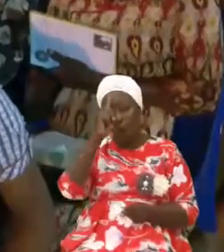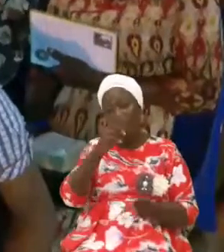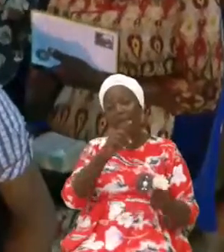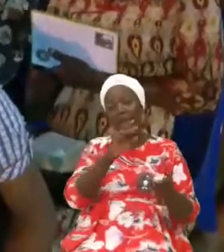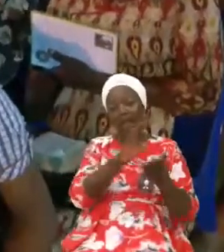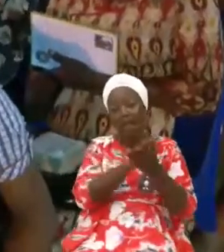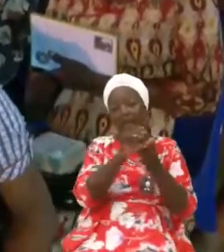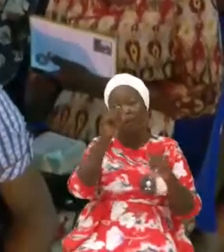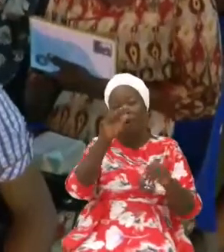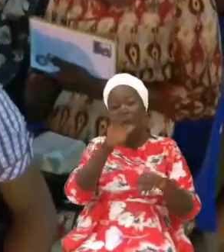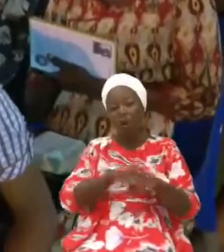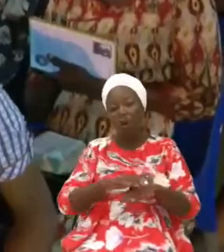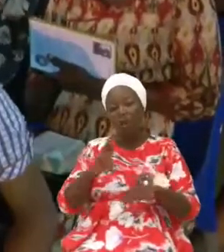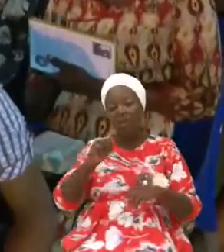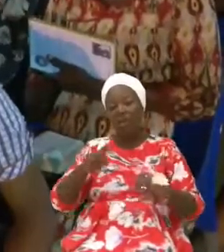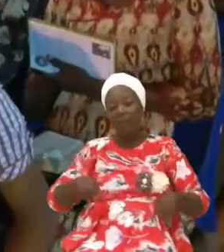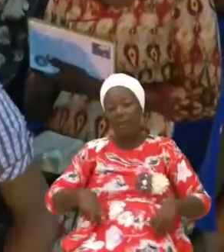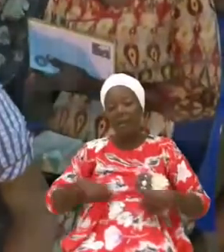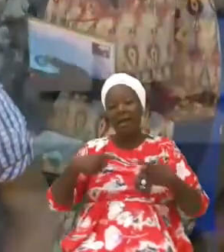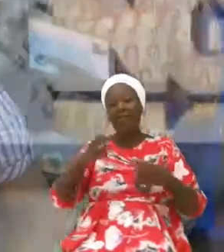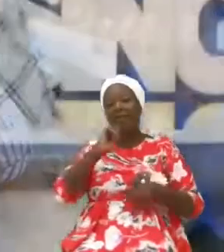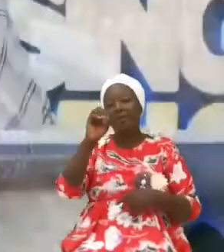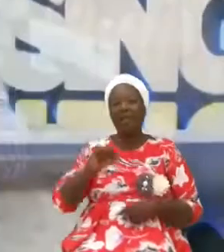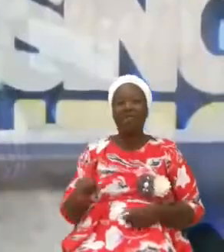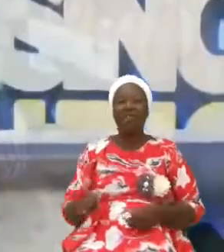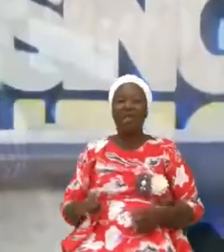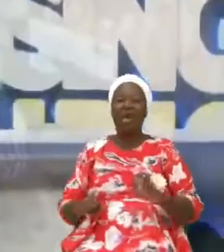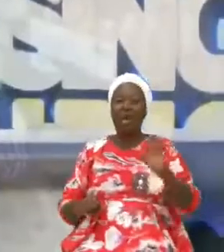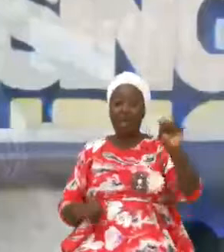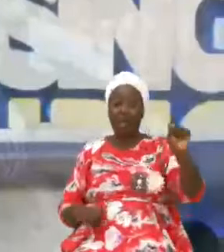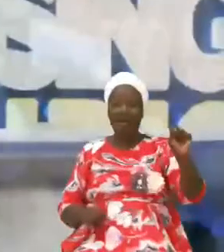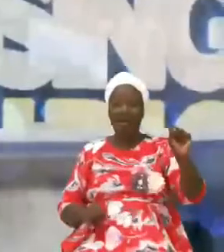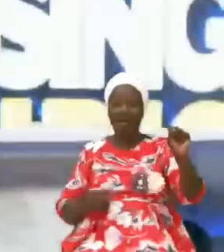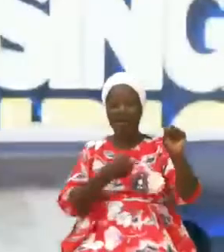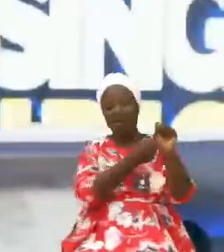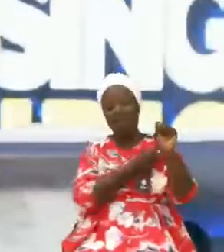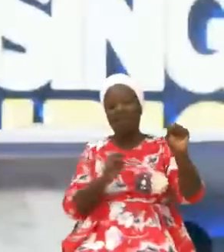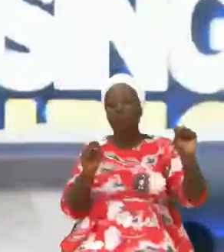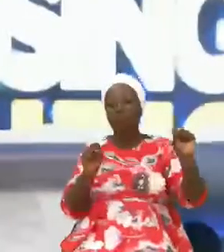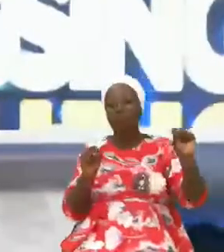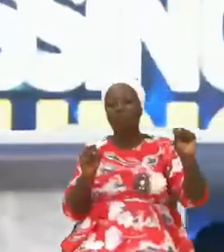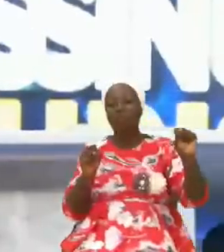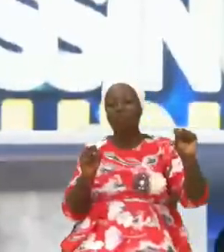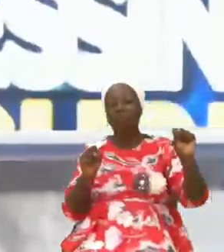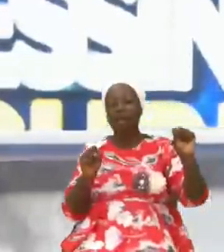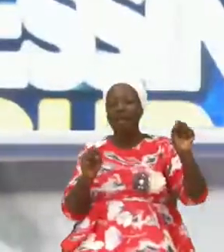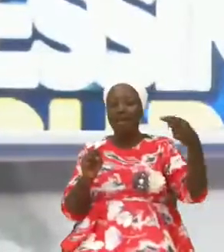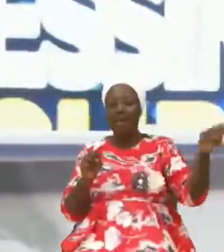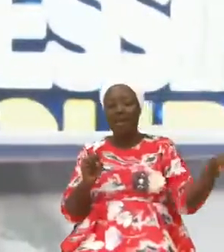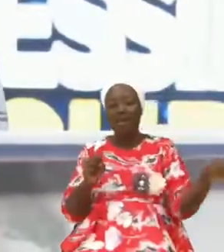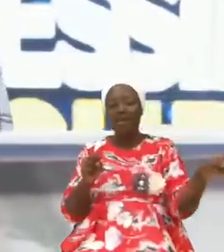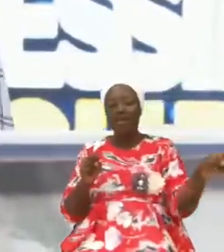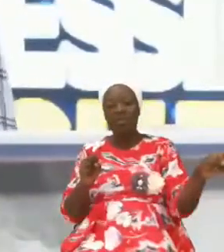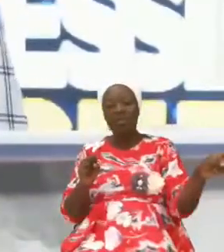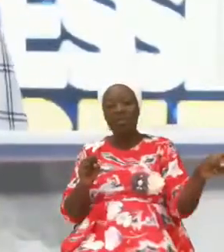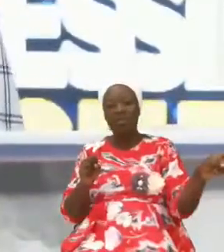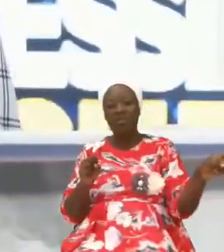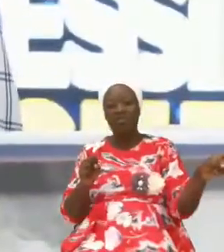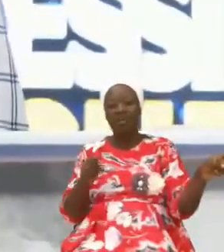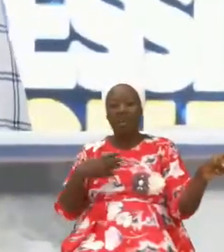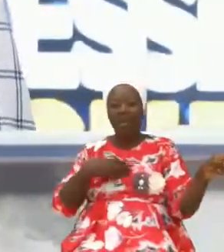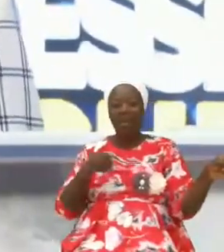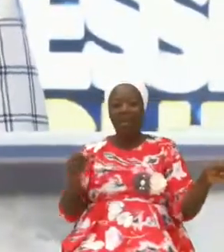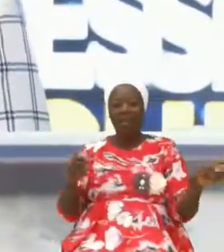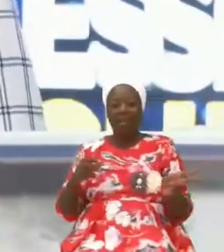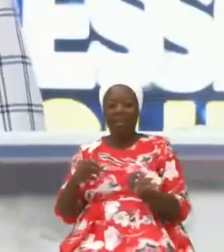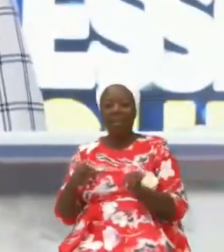believer on him to life everlasting. S, salvation.